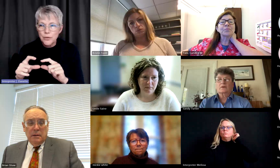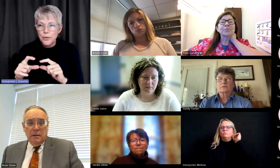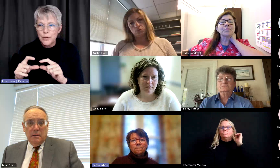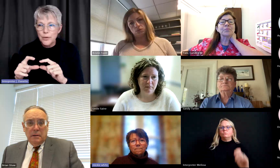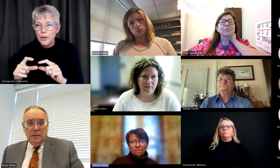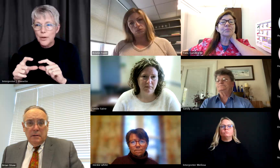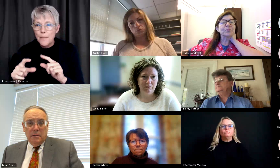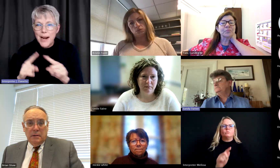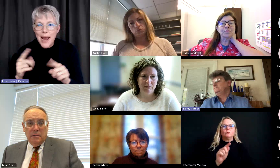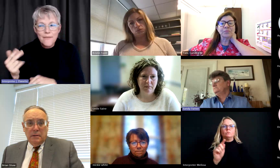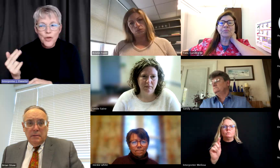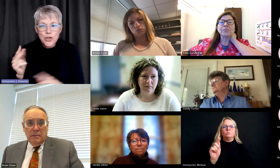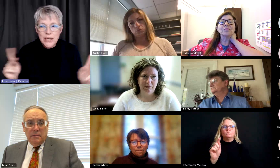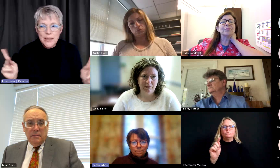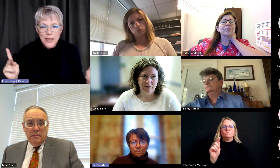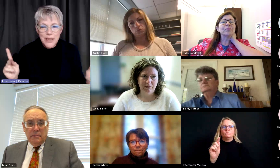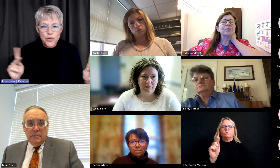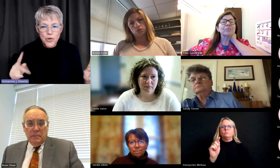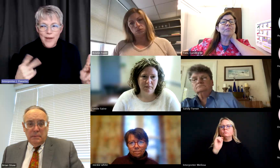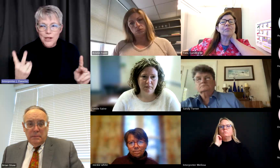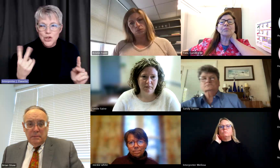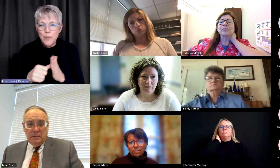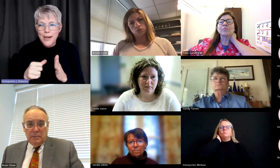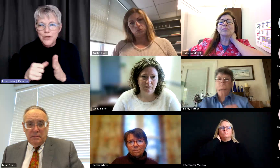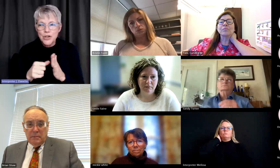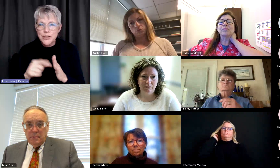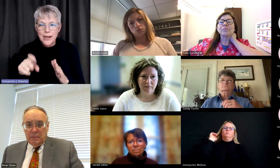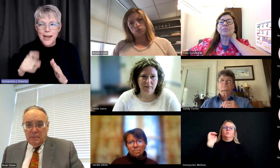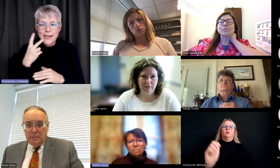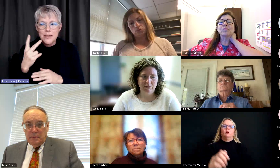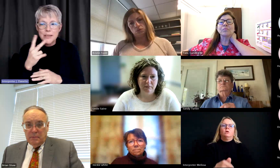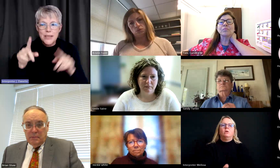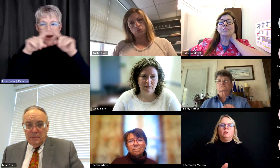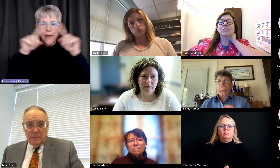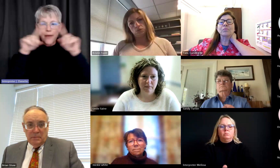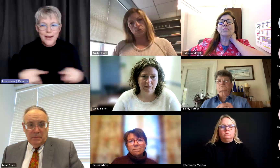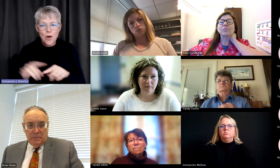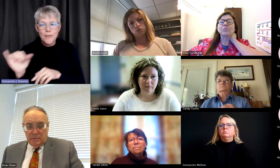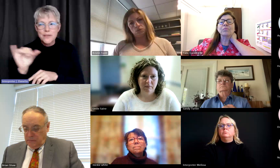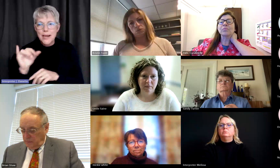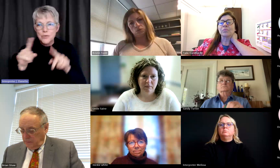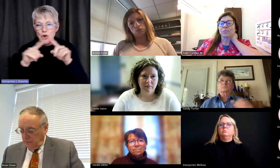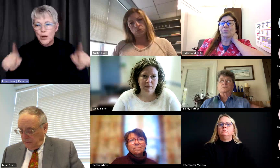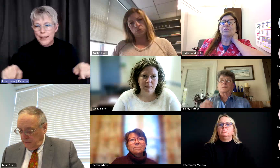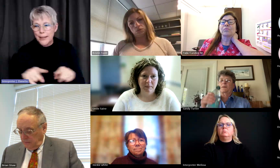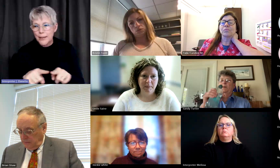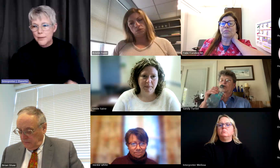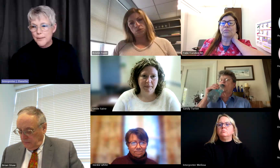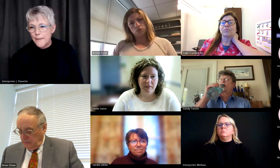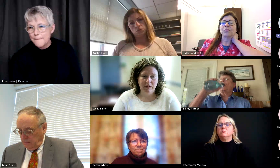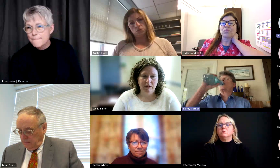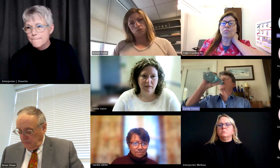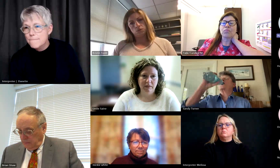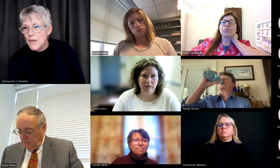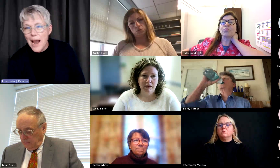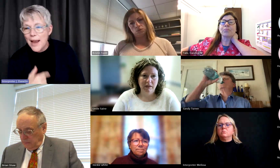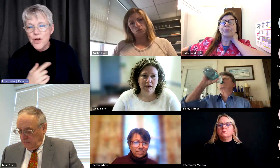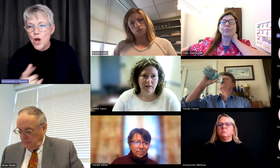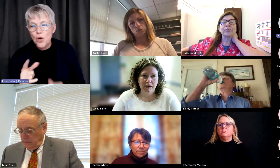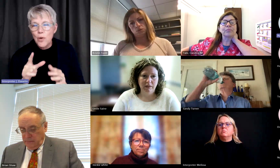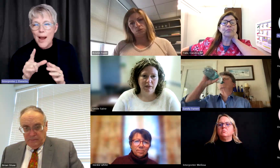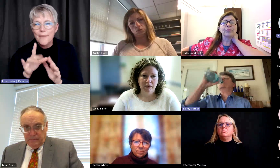tiles, but I have 13 people. So I've got 2 pages and I need to see everybody on the same screen.